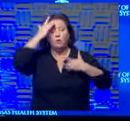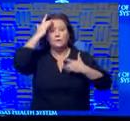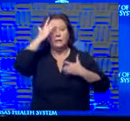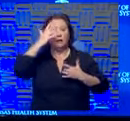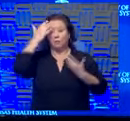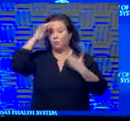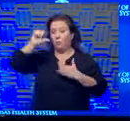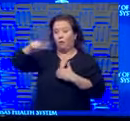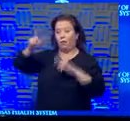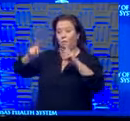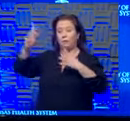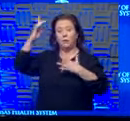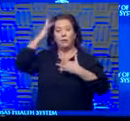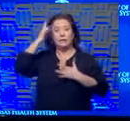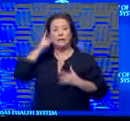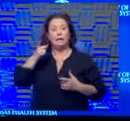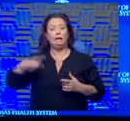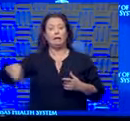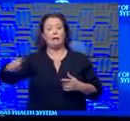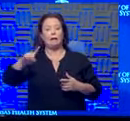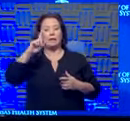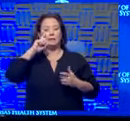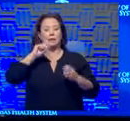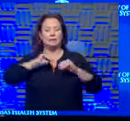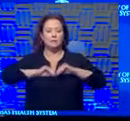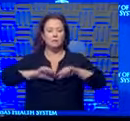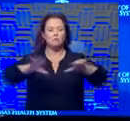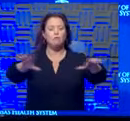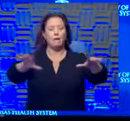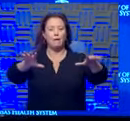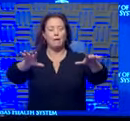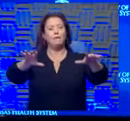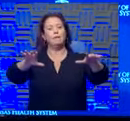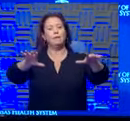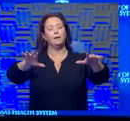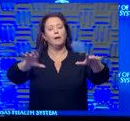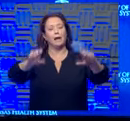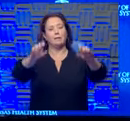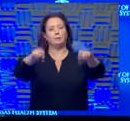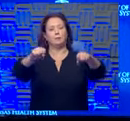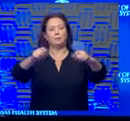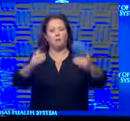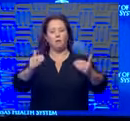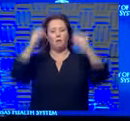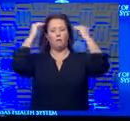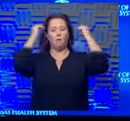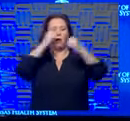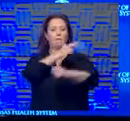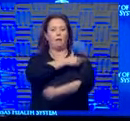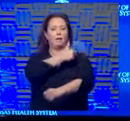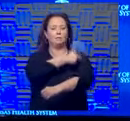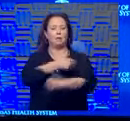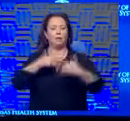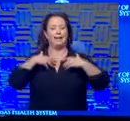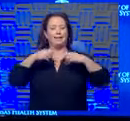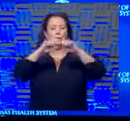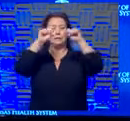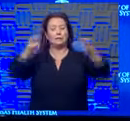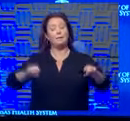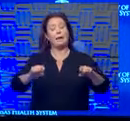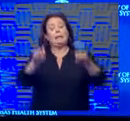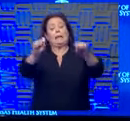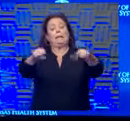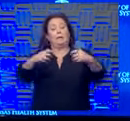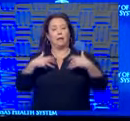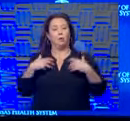other people are sick. And it's because of the rapid spread of the pandemic and its potential to overwhelm the health system and our ability to help people recover, it